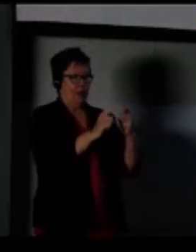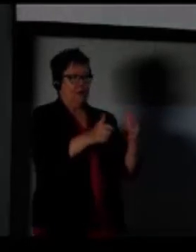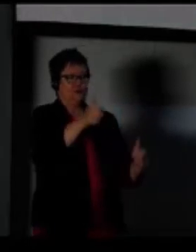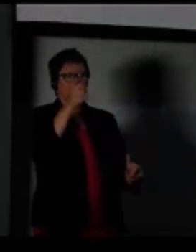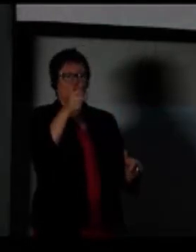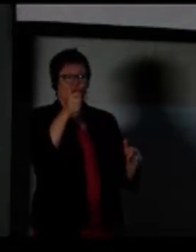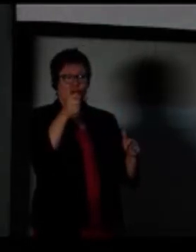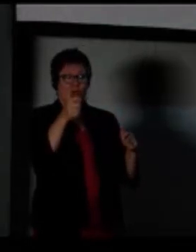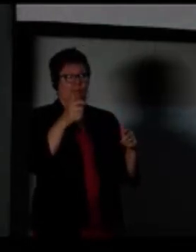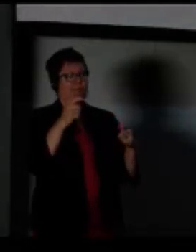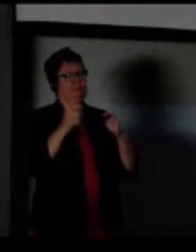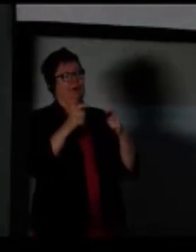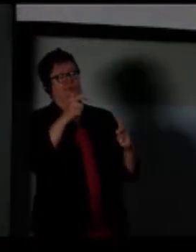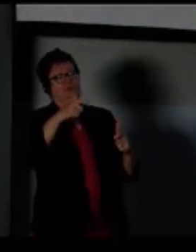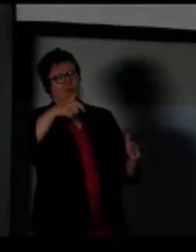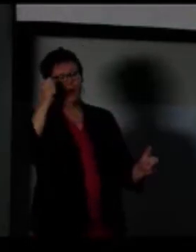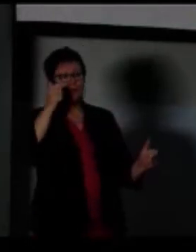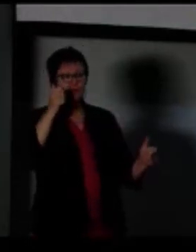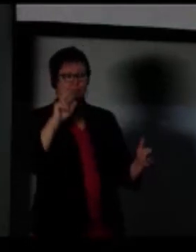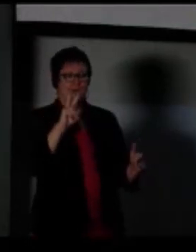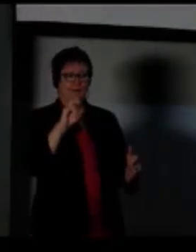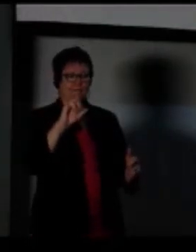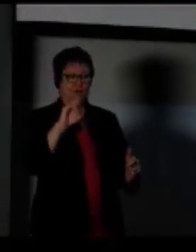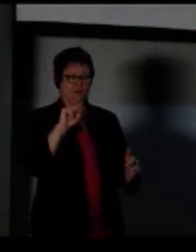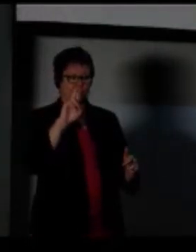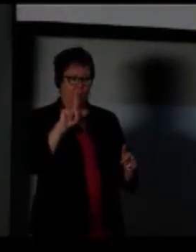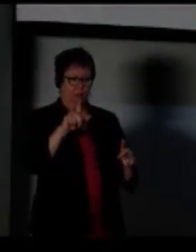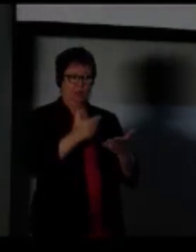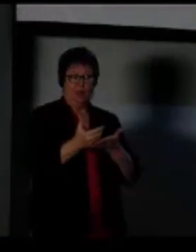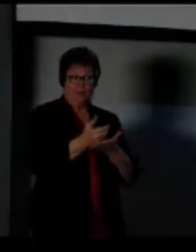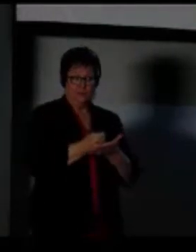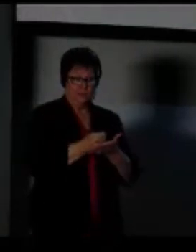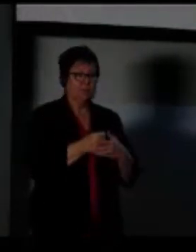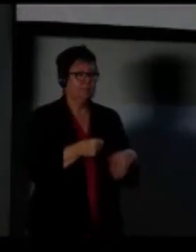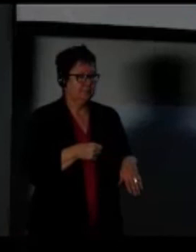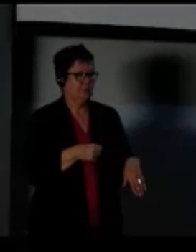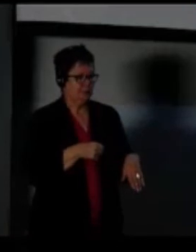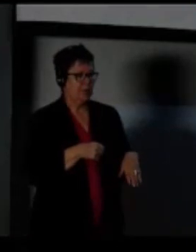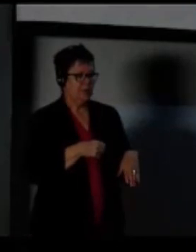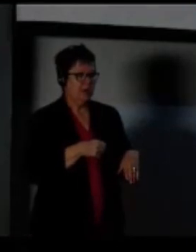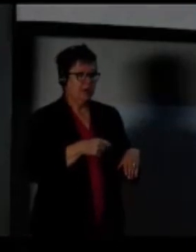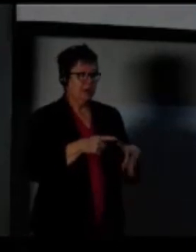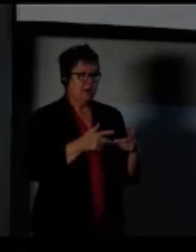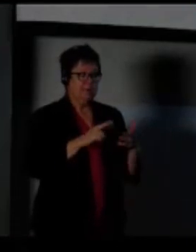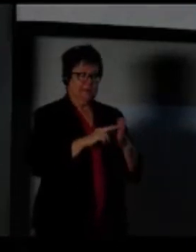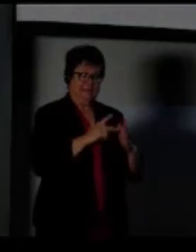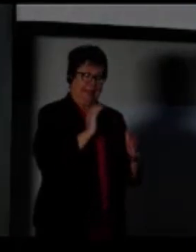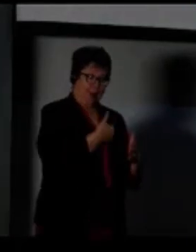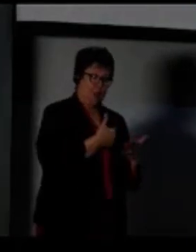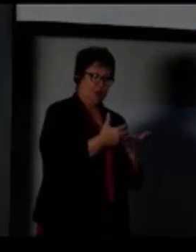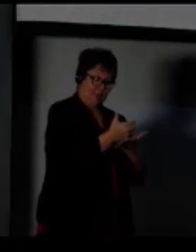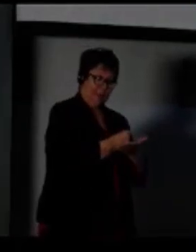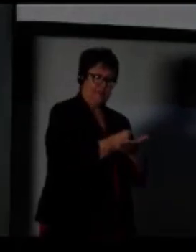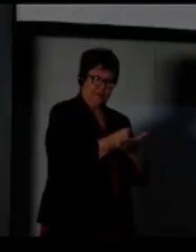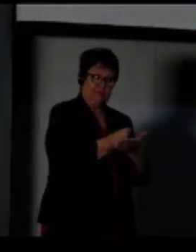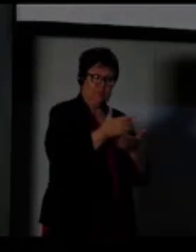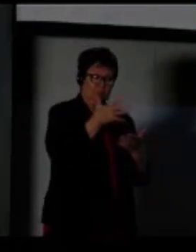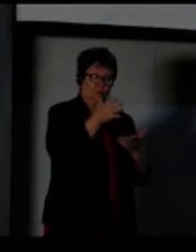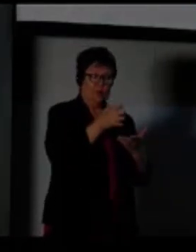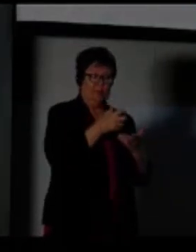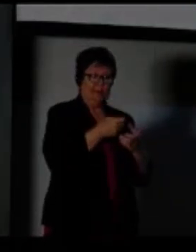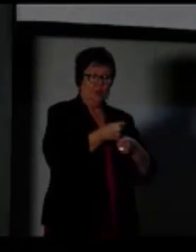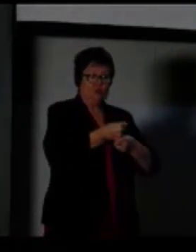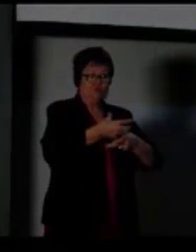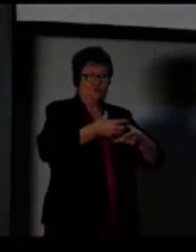larger, much larger virtual collection, and then in a sense, our collection will be virtually